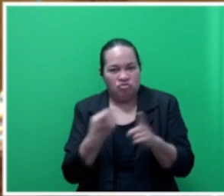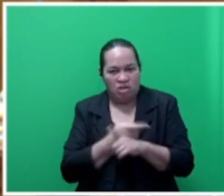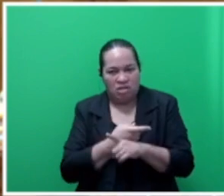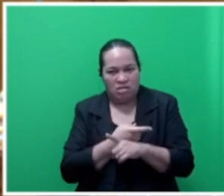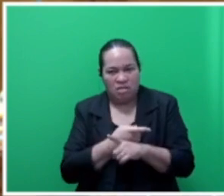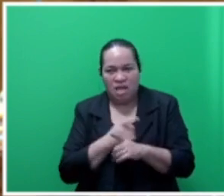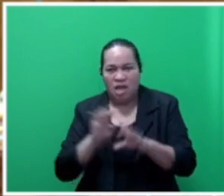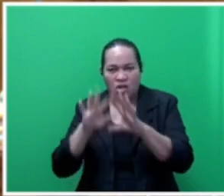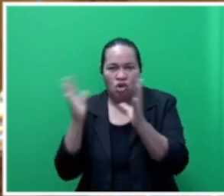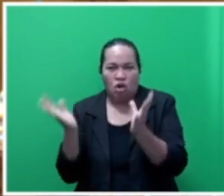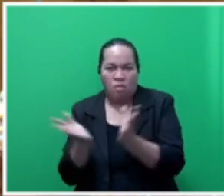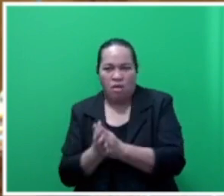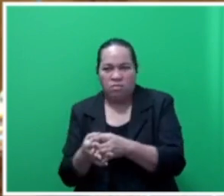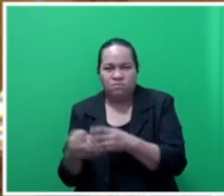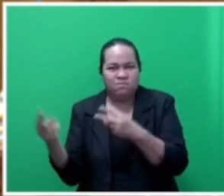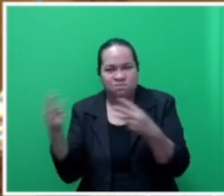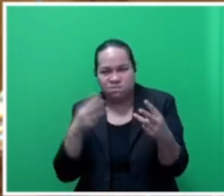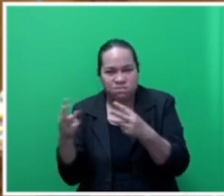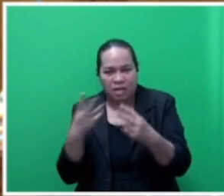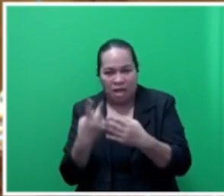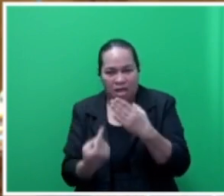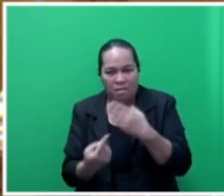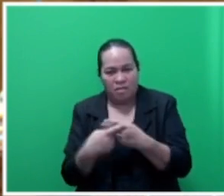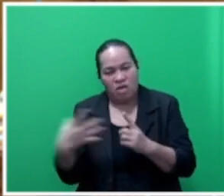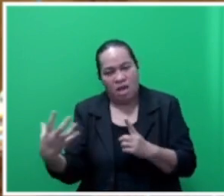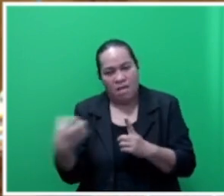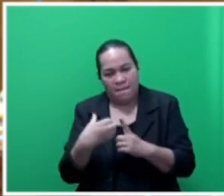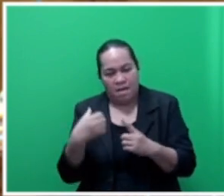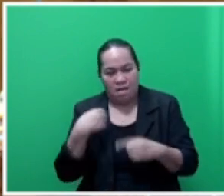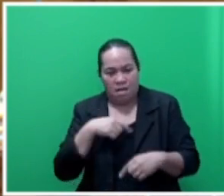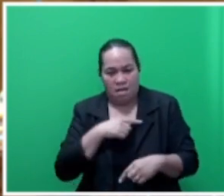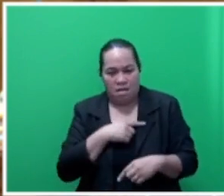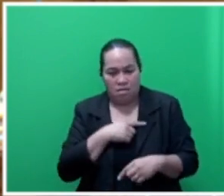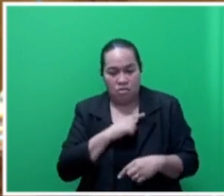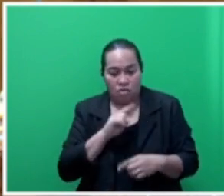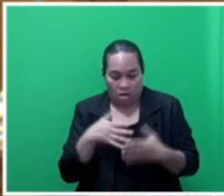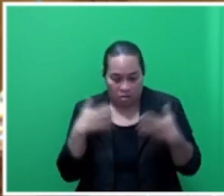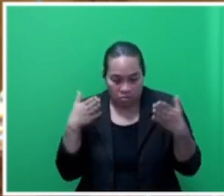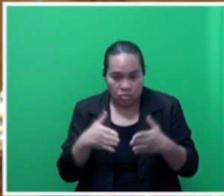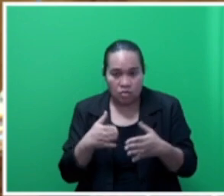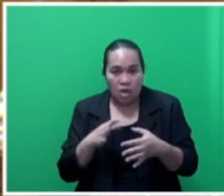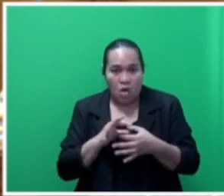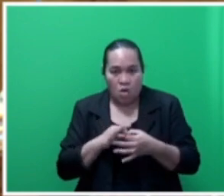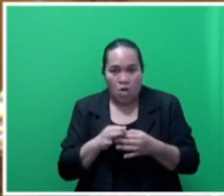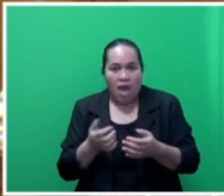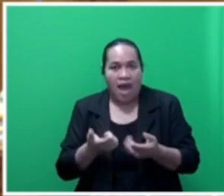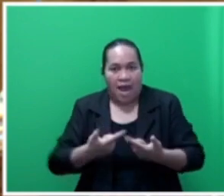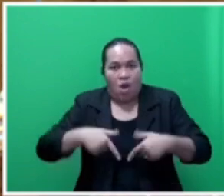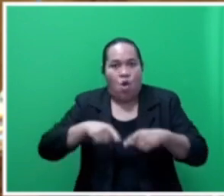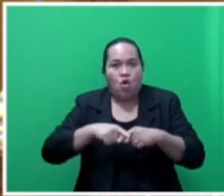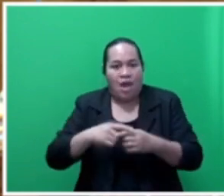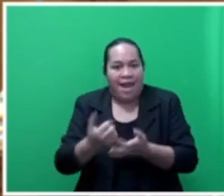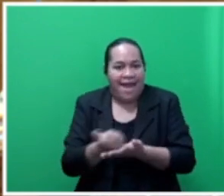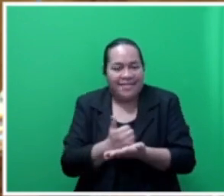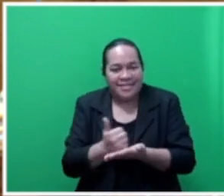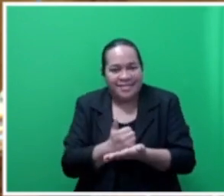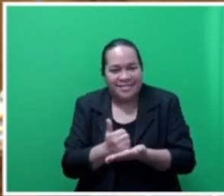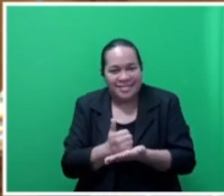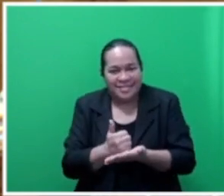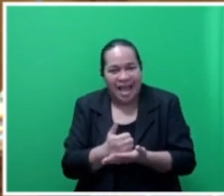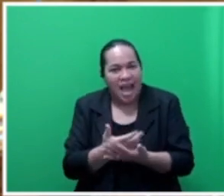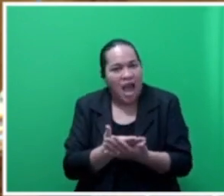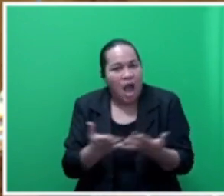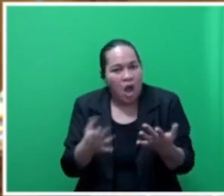conflict. Therefore, the solution to our economic problems boils down to local actions.